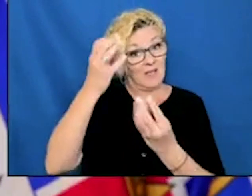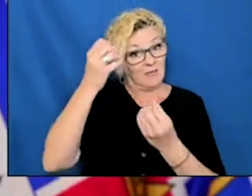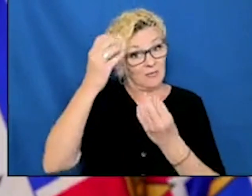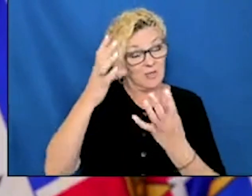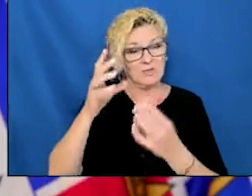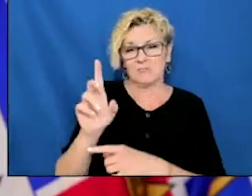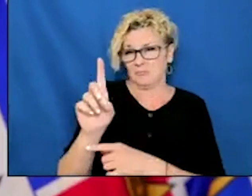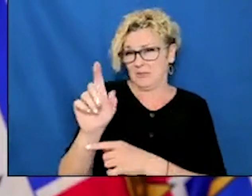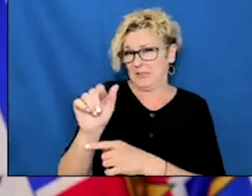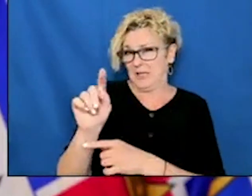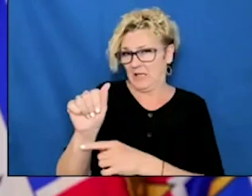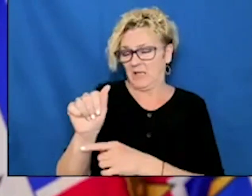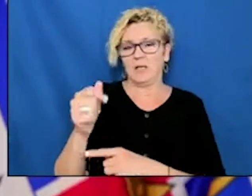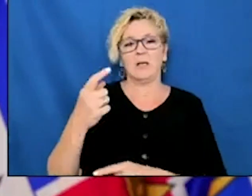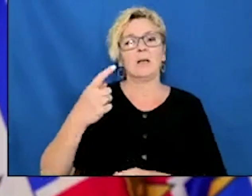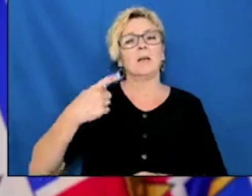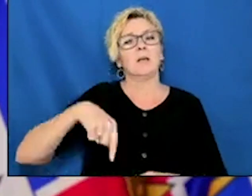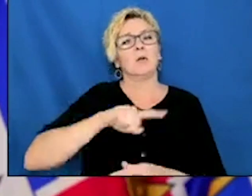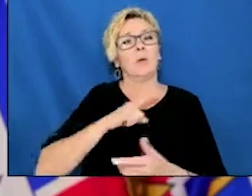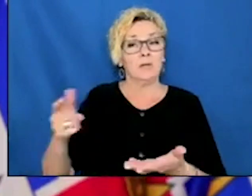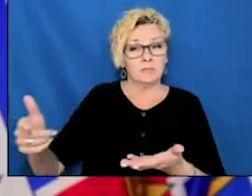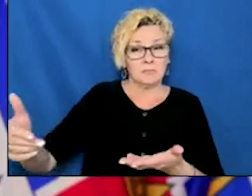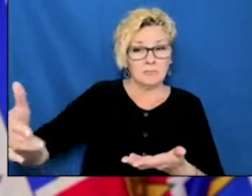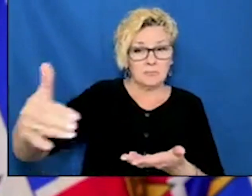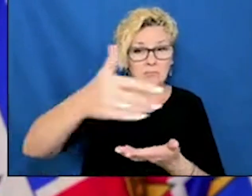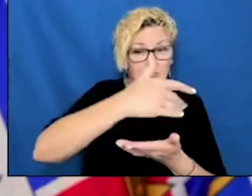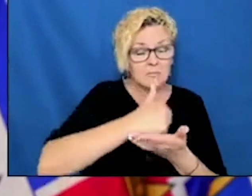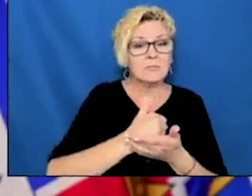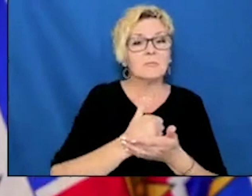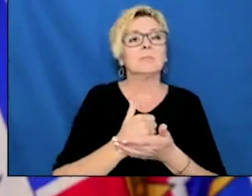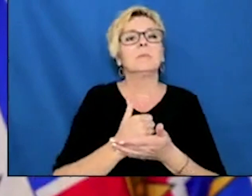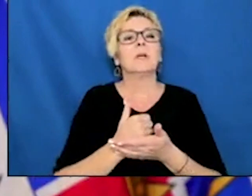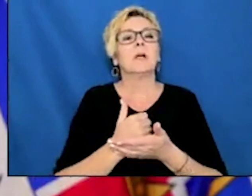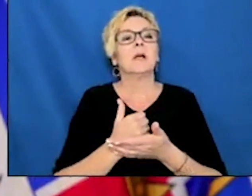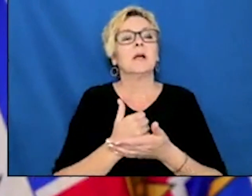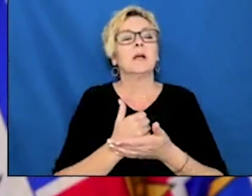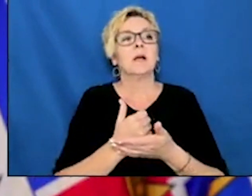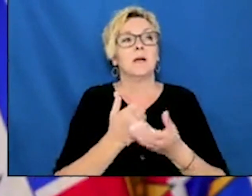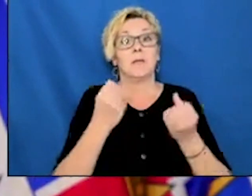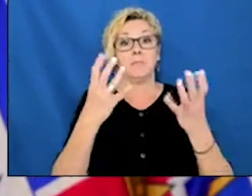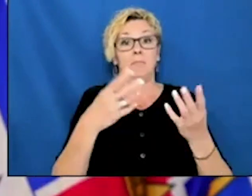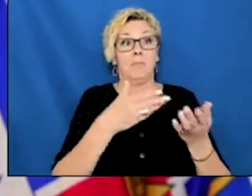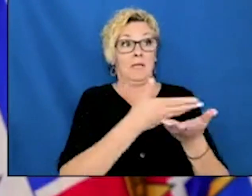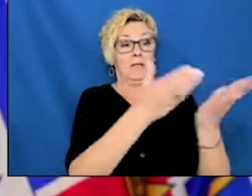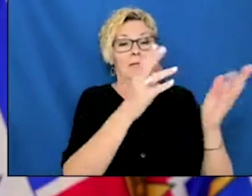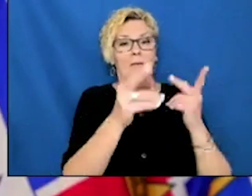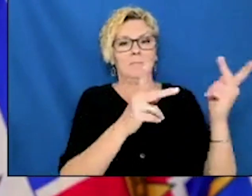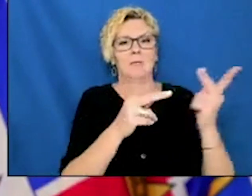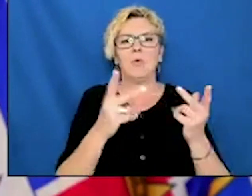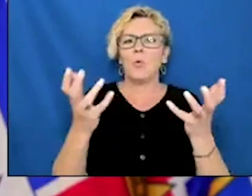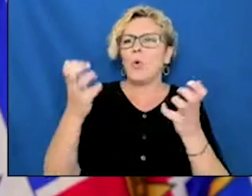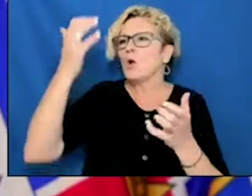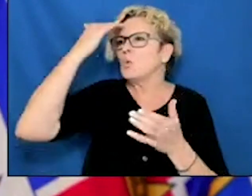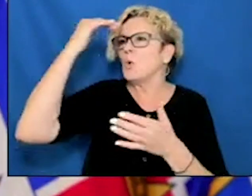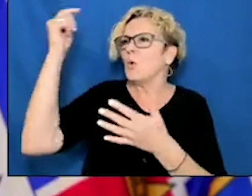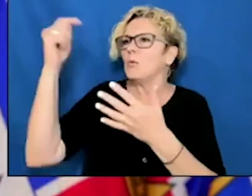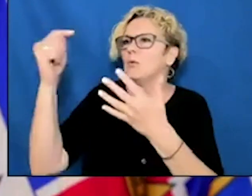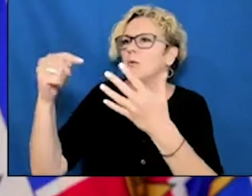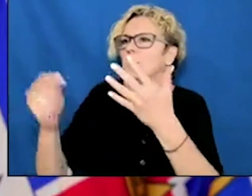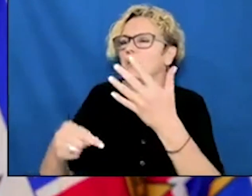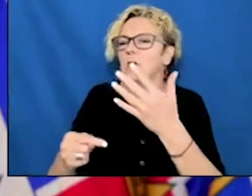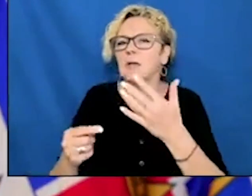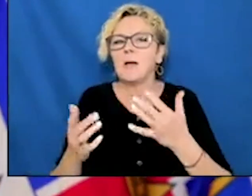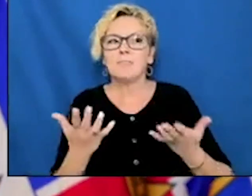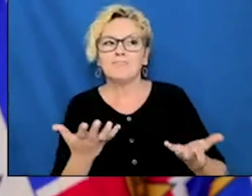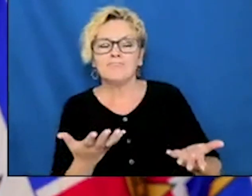data that people are looking for that we may not have in our ongoing systematic surveillance. These